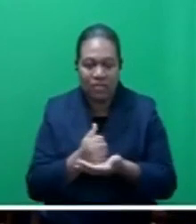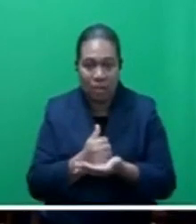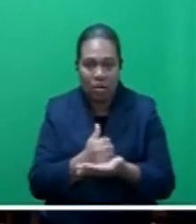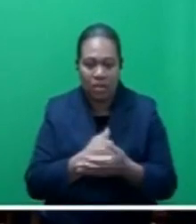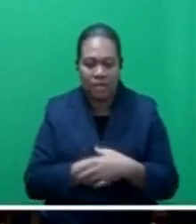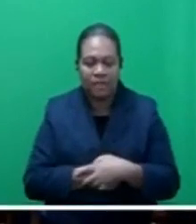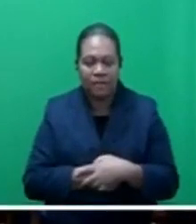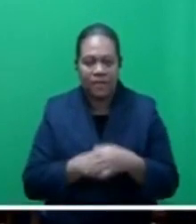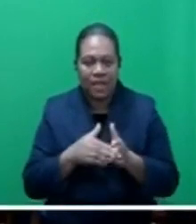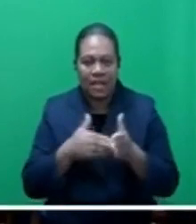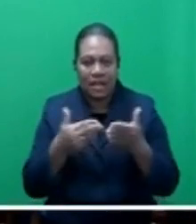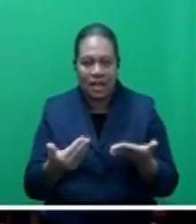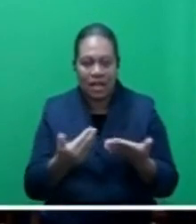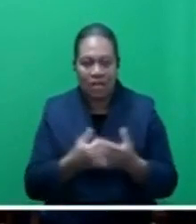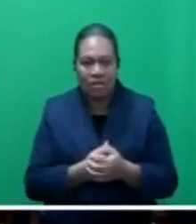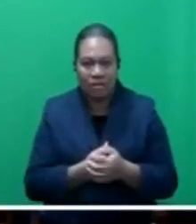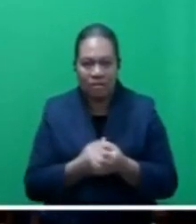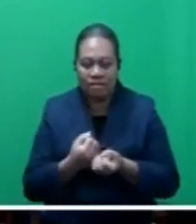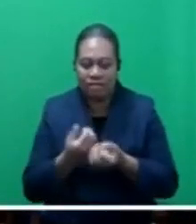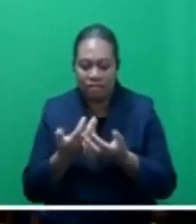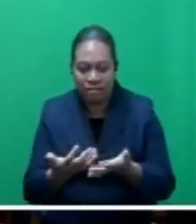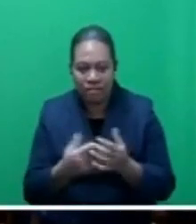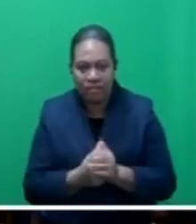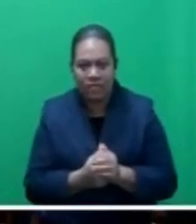now give the floor to the Honorable Constitution. Bye-bye. to of fill it up with tutti. the have the floor.